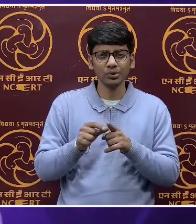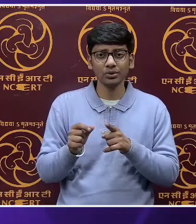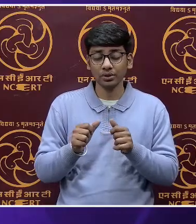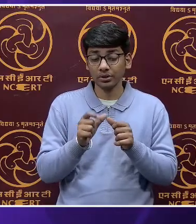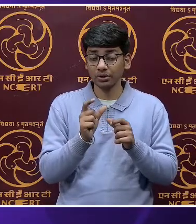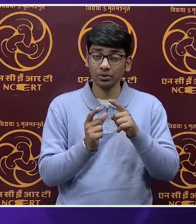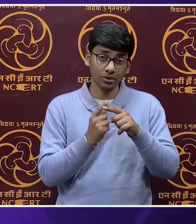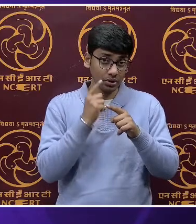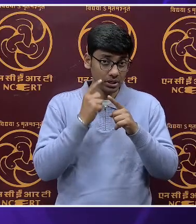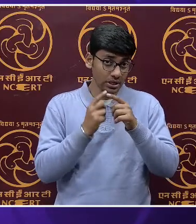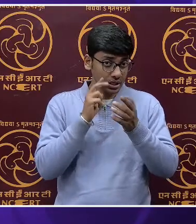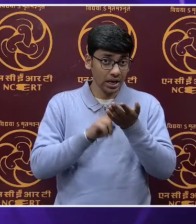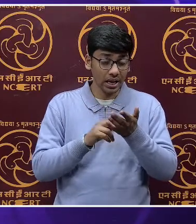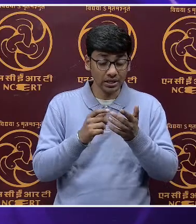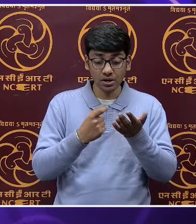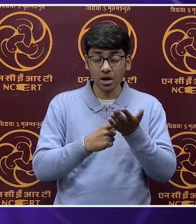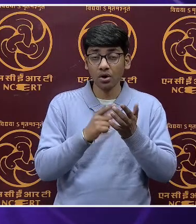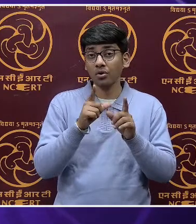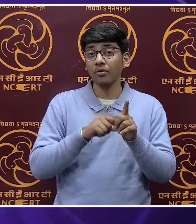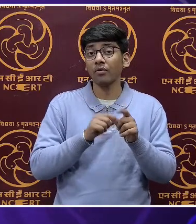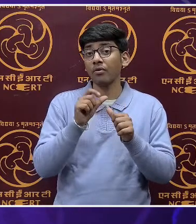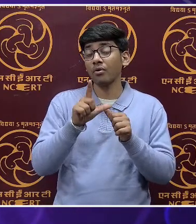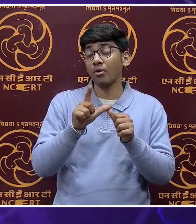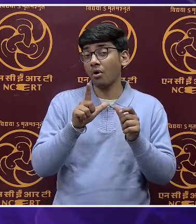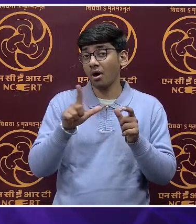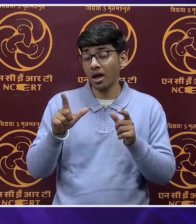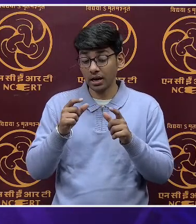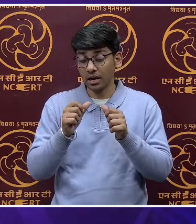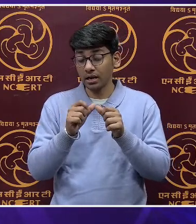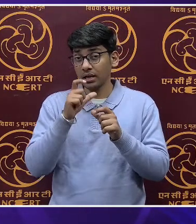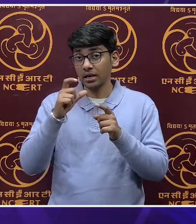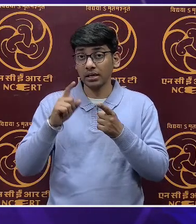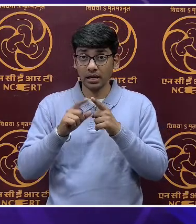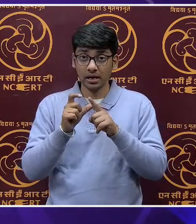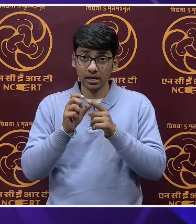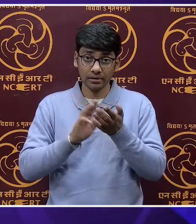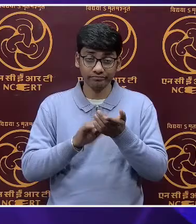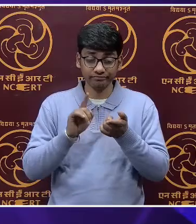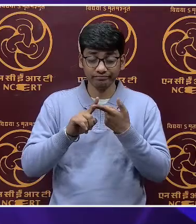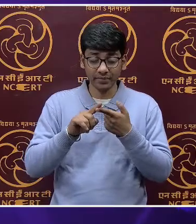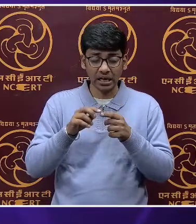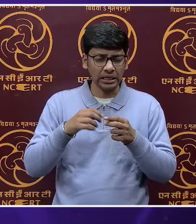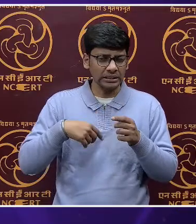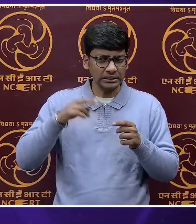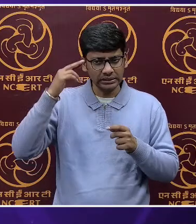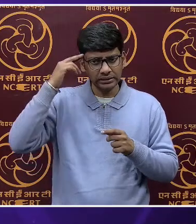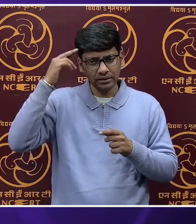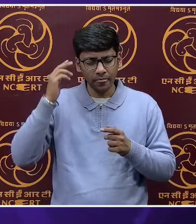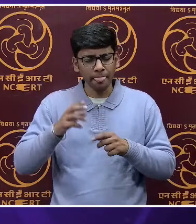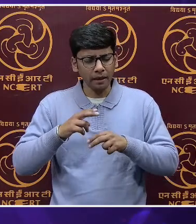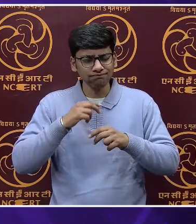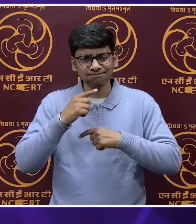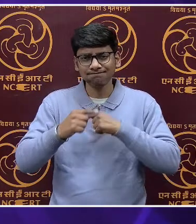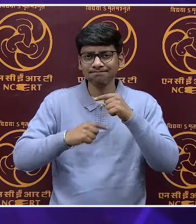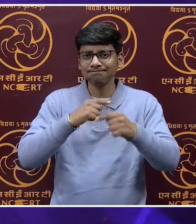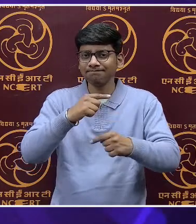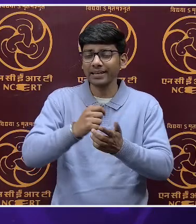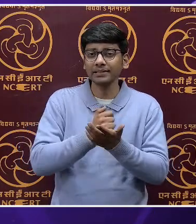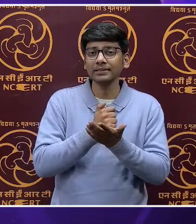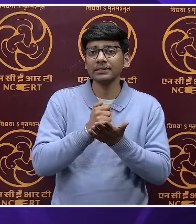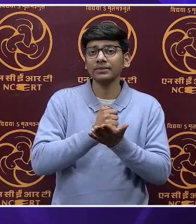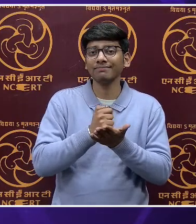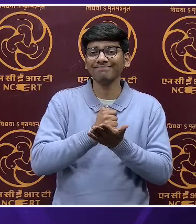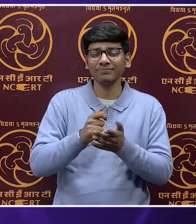Royal Academy also. Wow. And there it is identified that she has incredible talent, and she practices despite